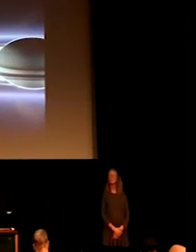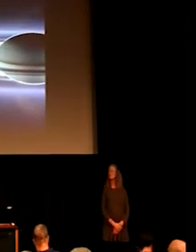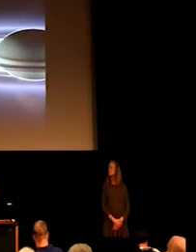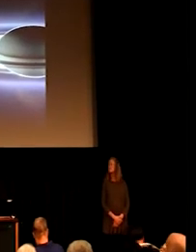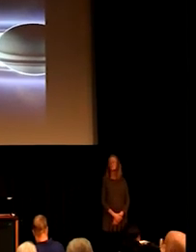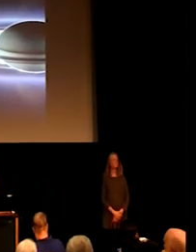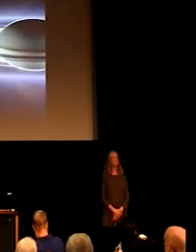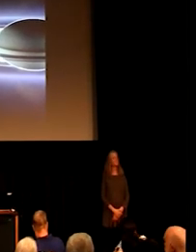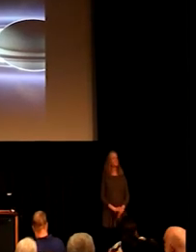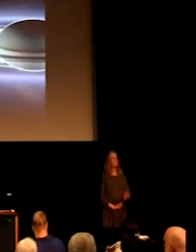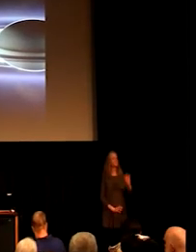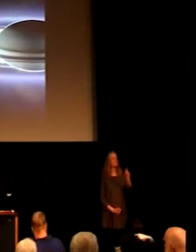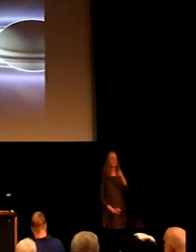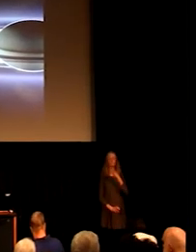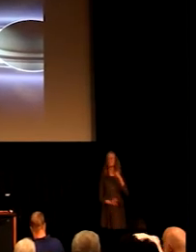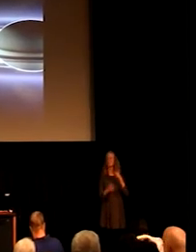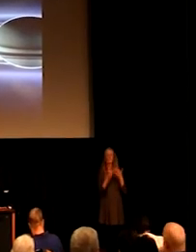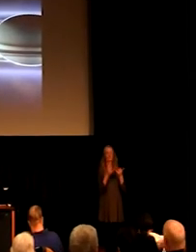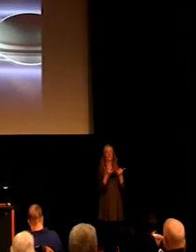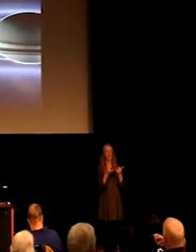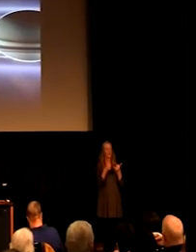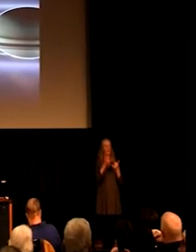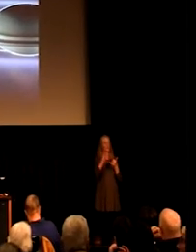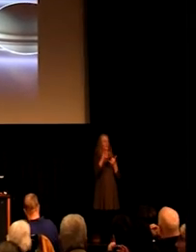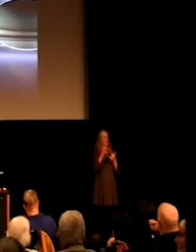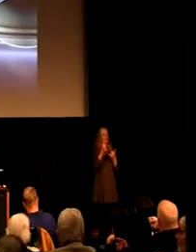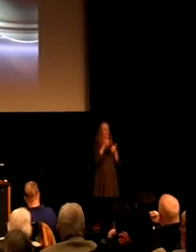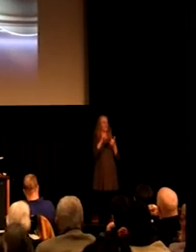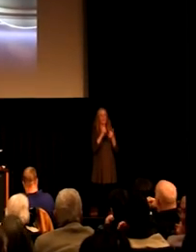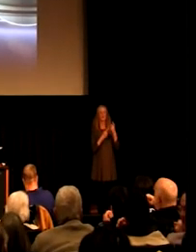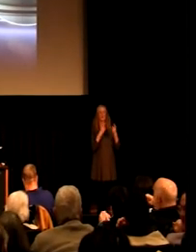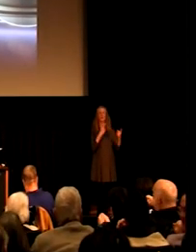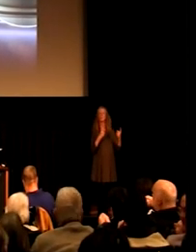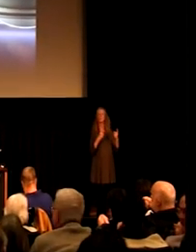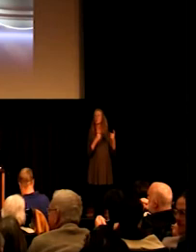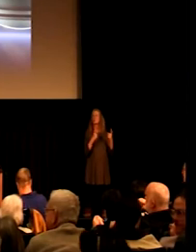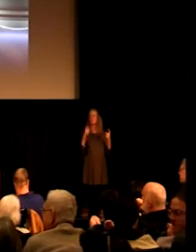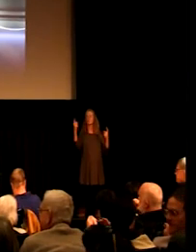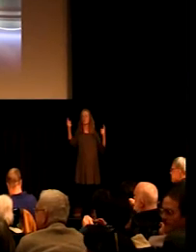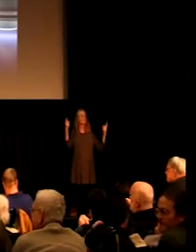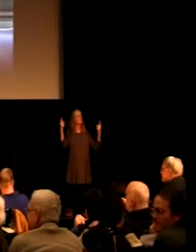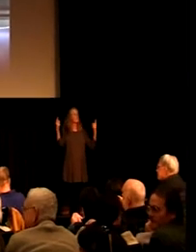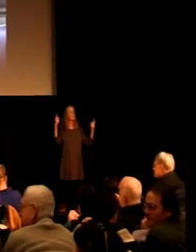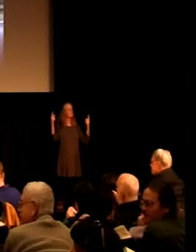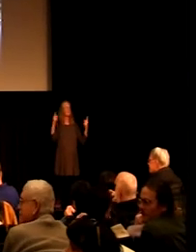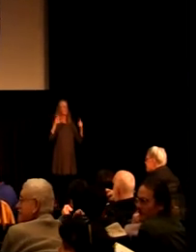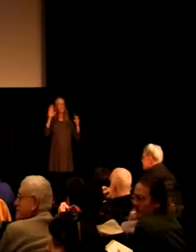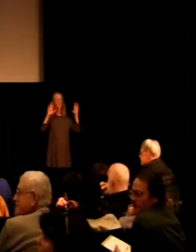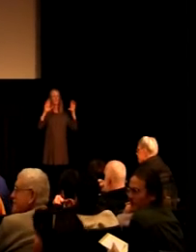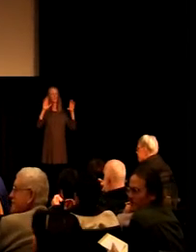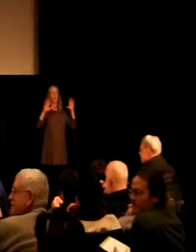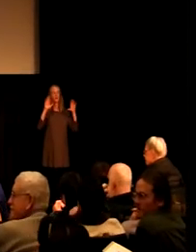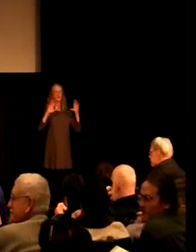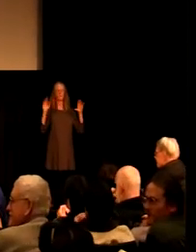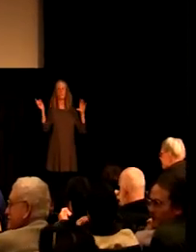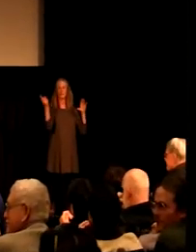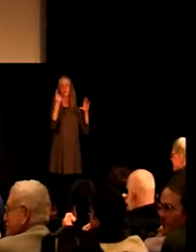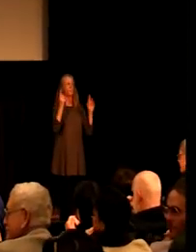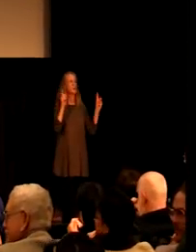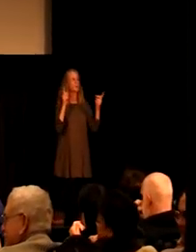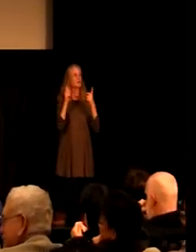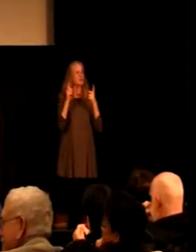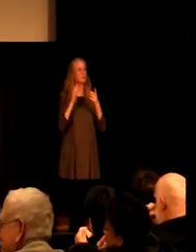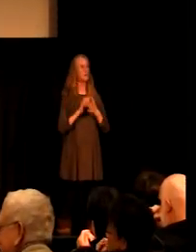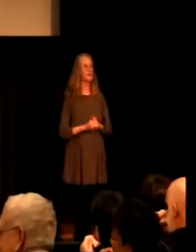Alrighty, we're going to take some questions from the audience. There's 2 of us. If you could make sure to raise your hand, we'll come around.